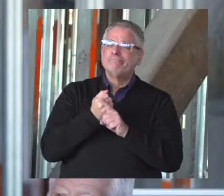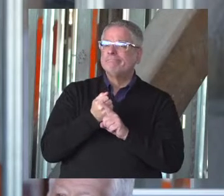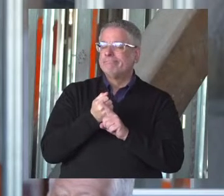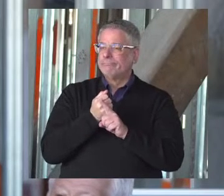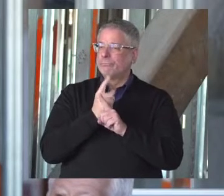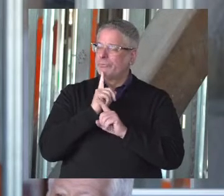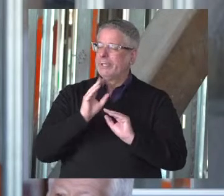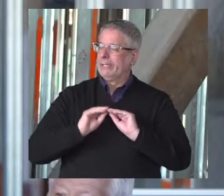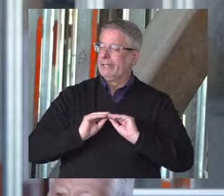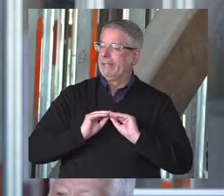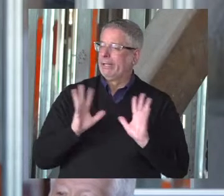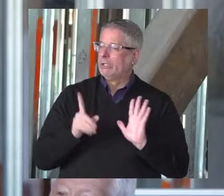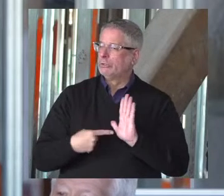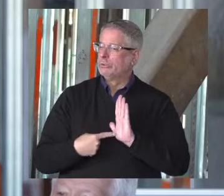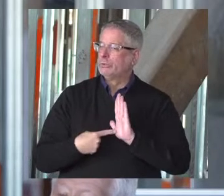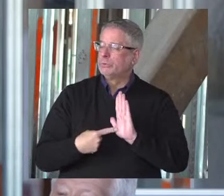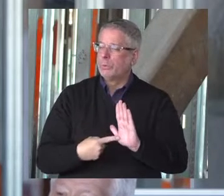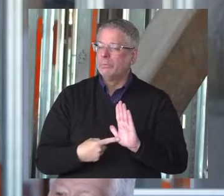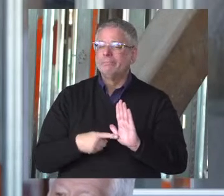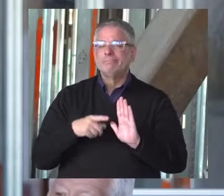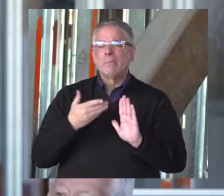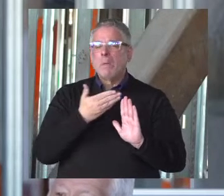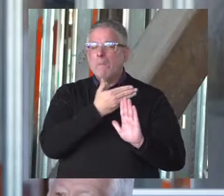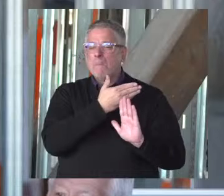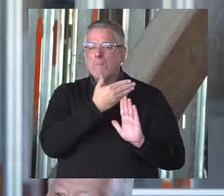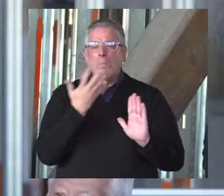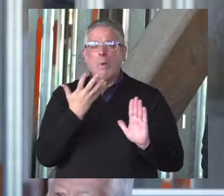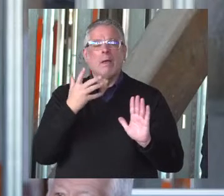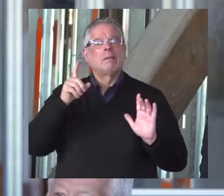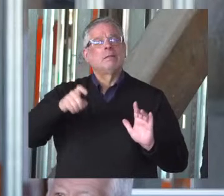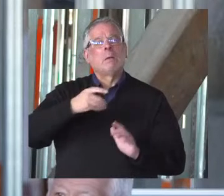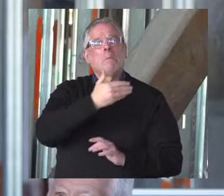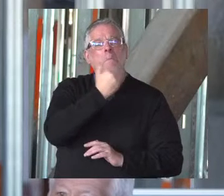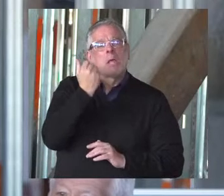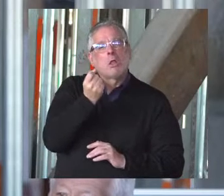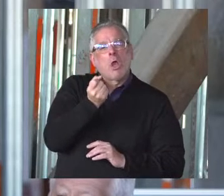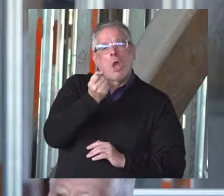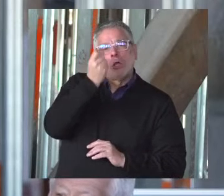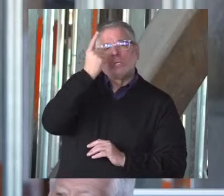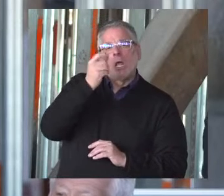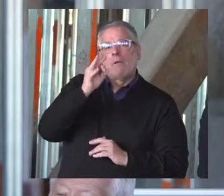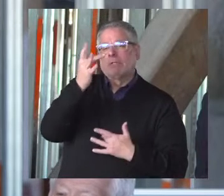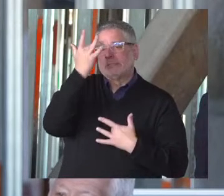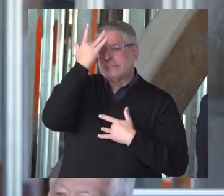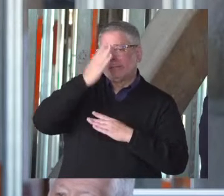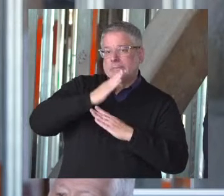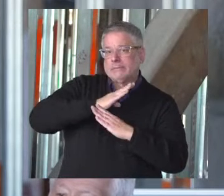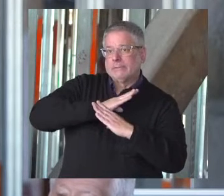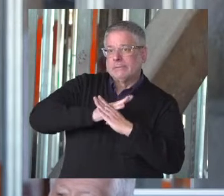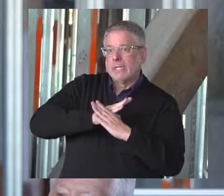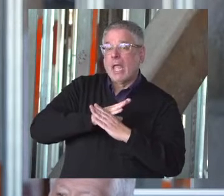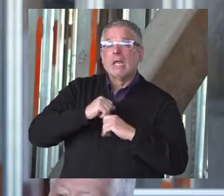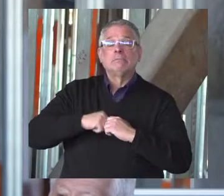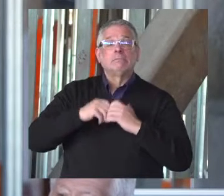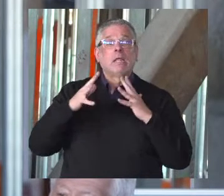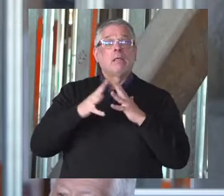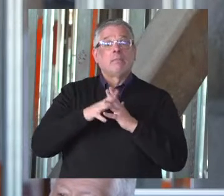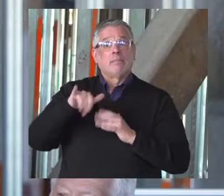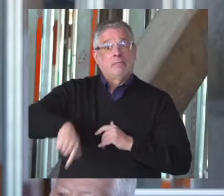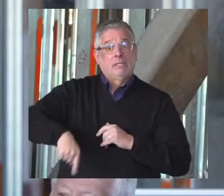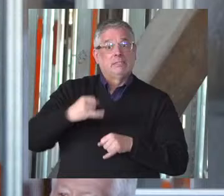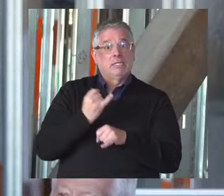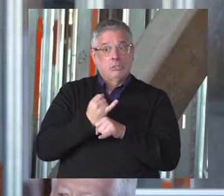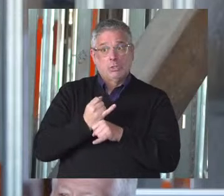clear that we need a much better understanding of the field of immunology, and launching this institute, which will be managed